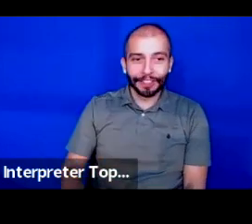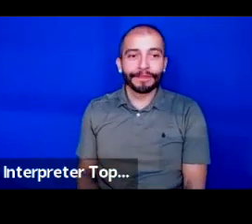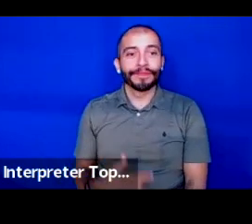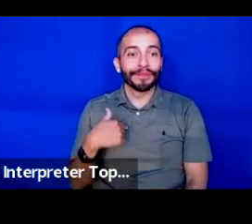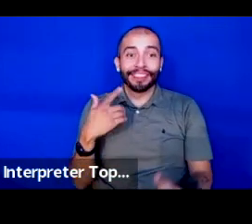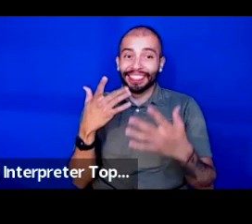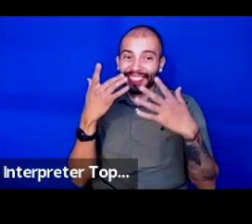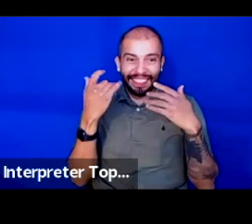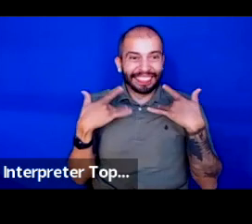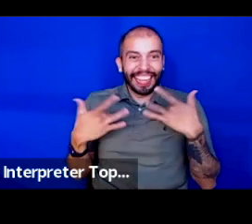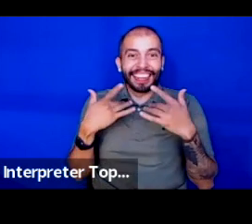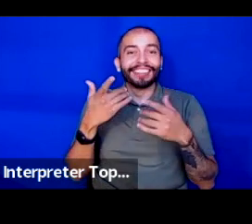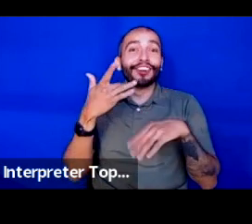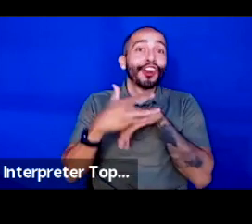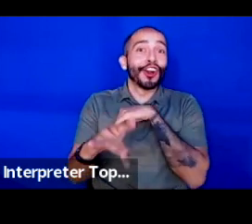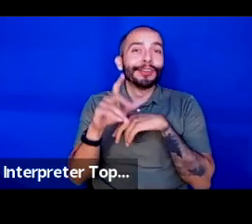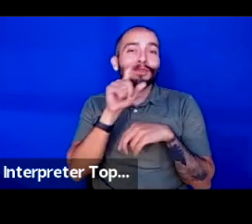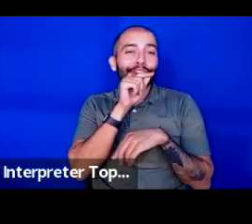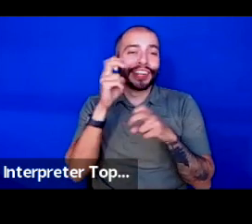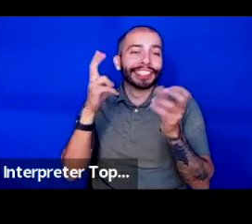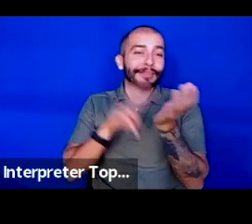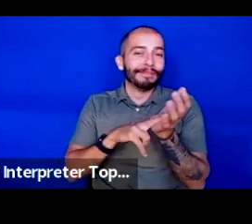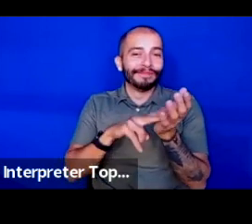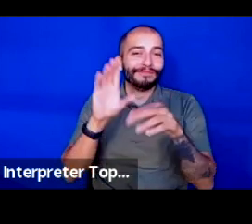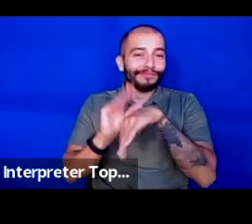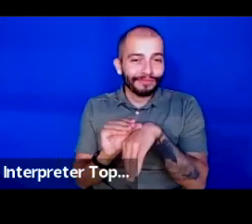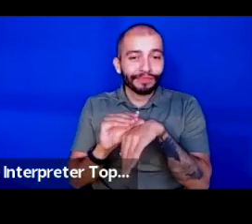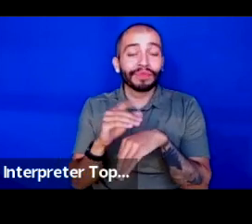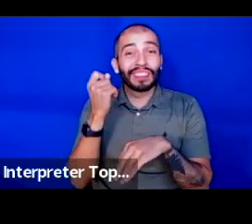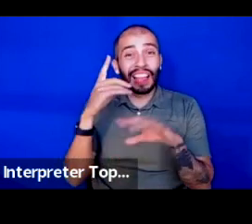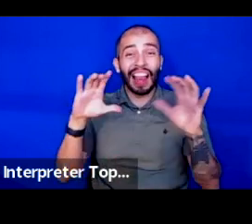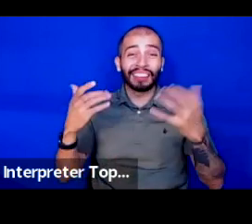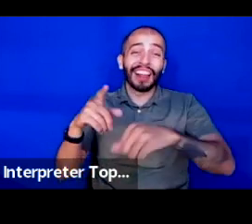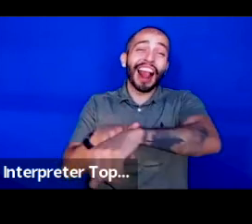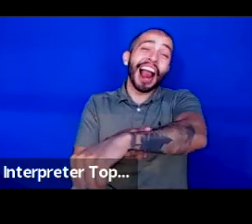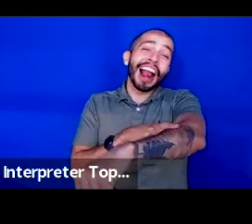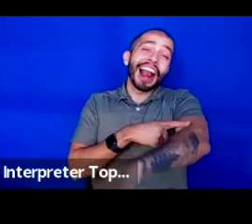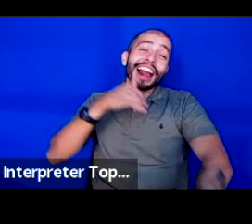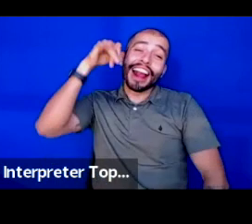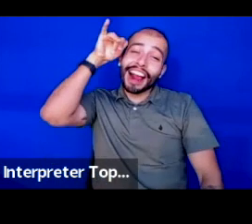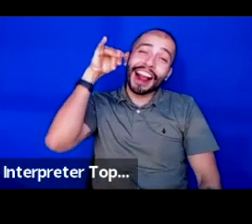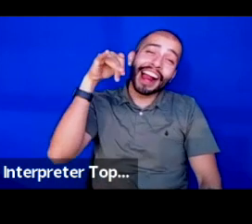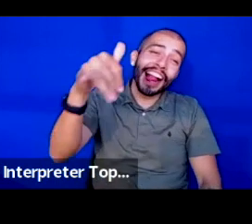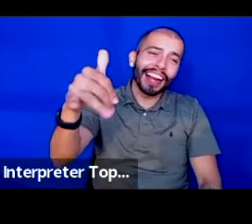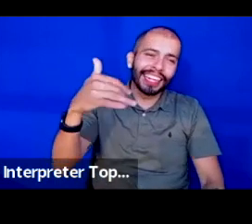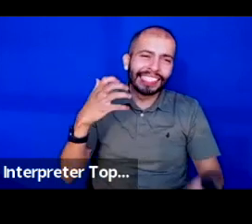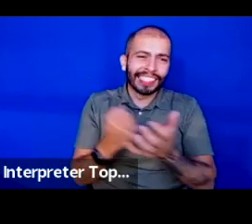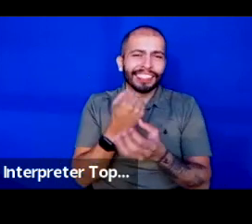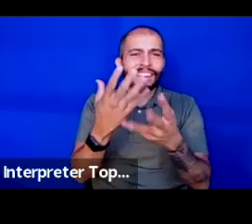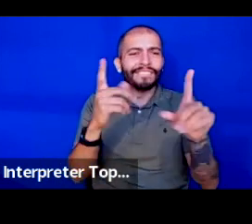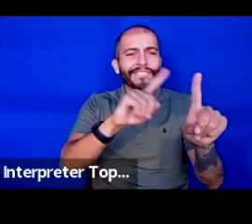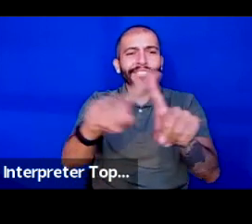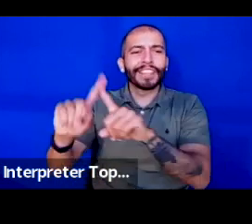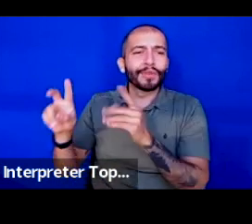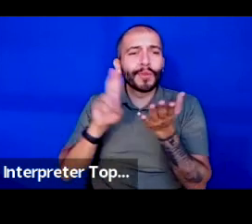so long, which we're excited about, we wanted to give you some options with registration. And so we're offering early bird for the first time.